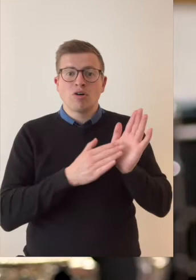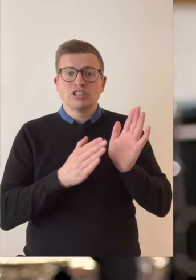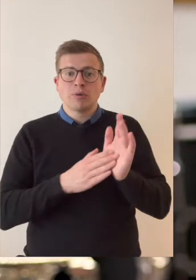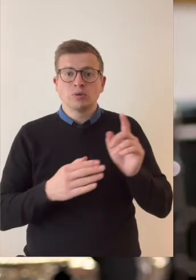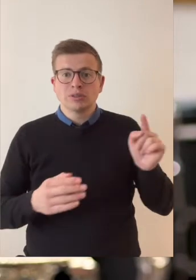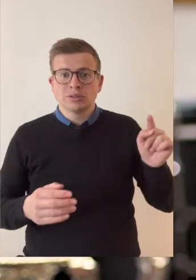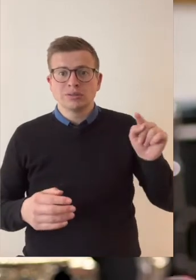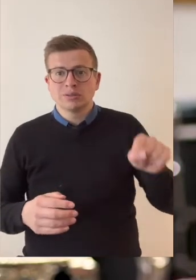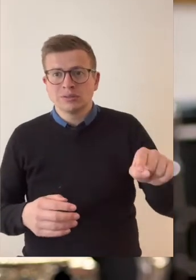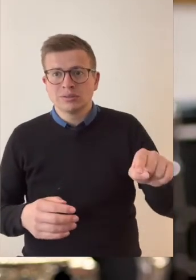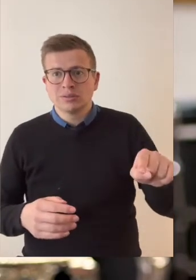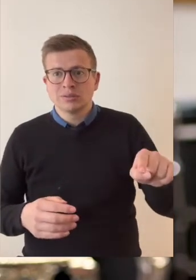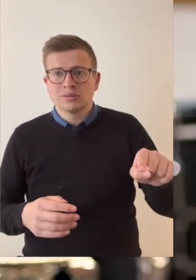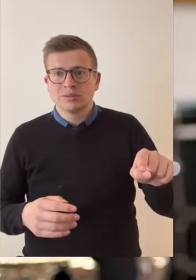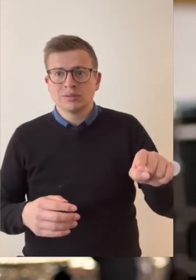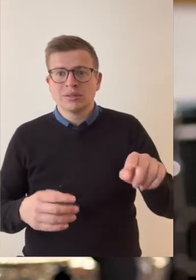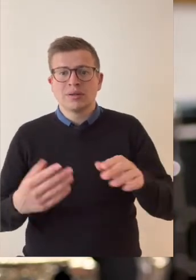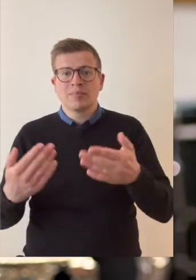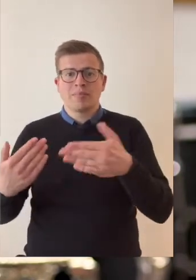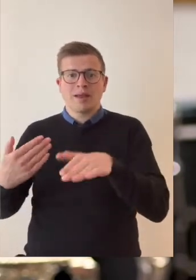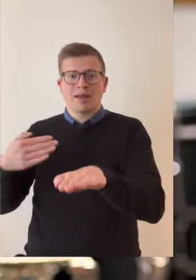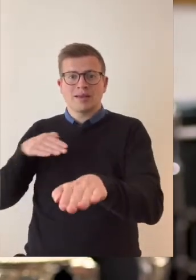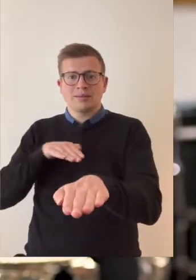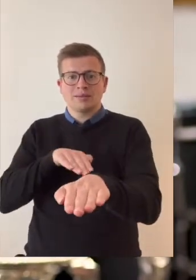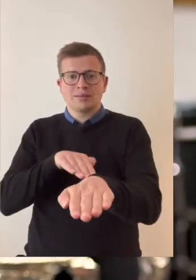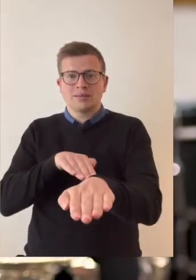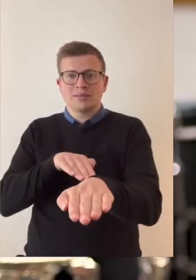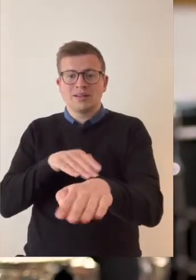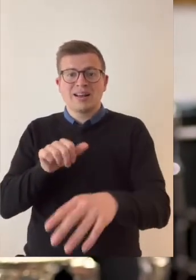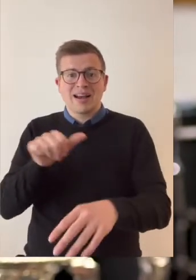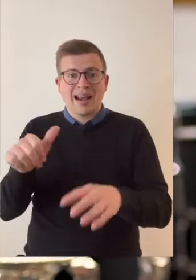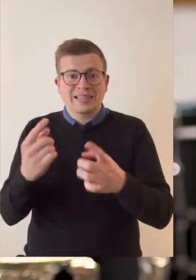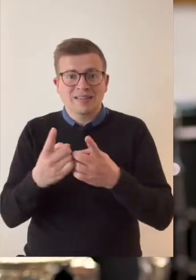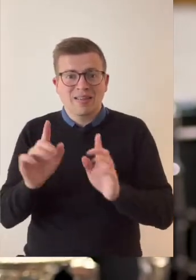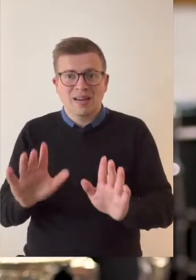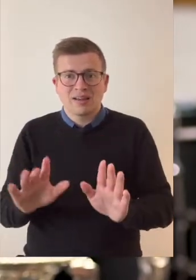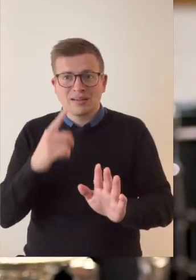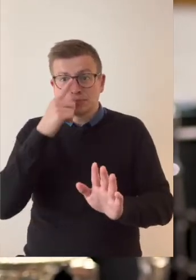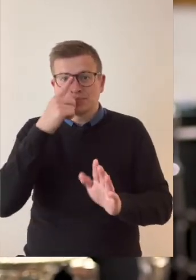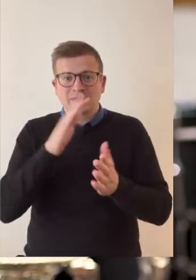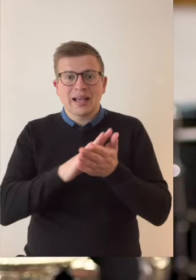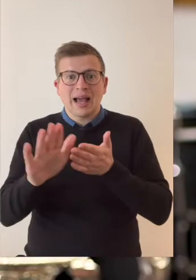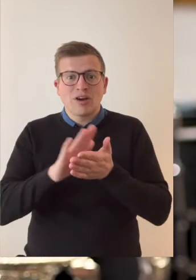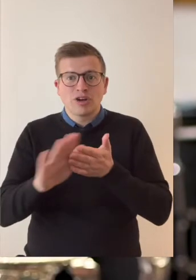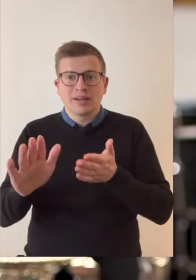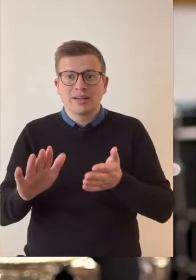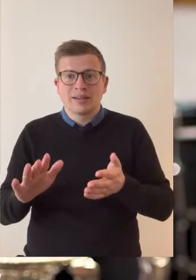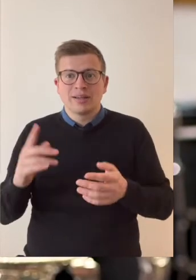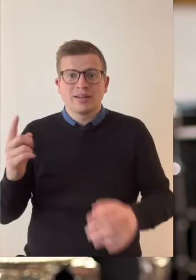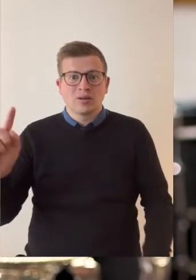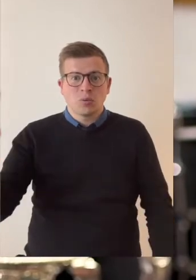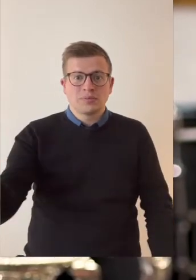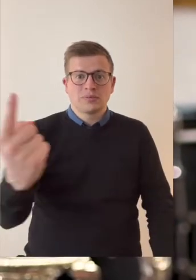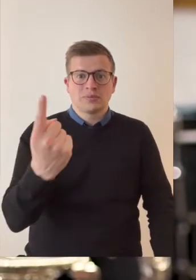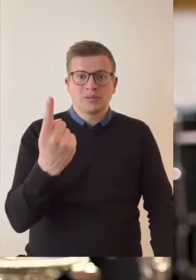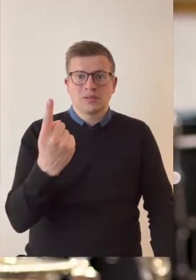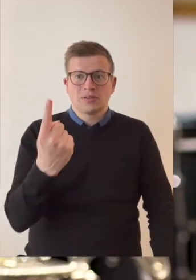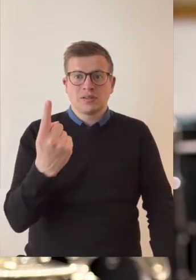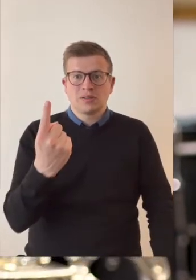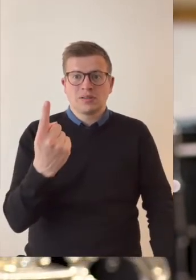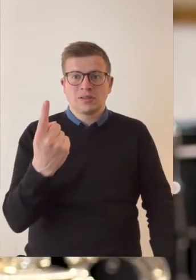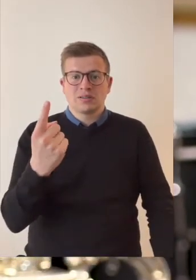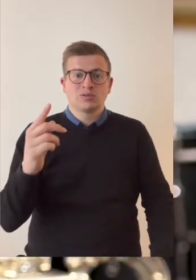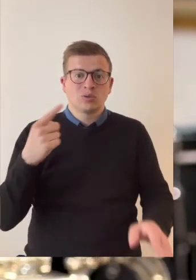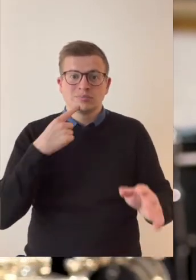Morris Motors then, pulled in behind us. The next thing, Harry comes out